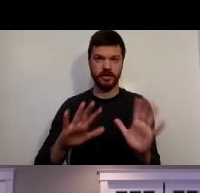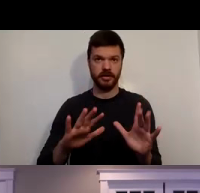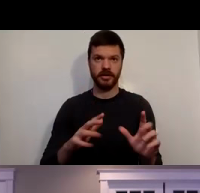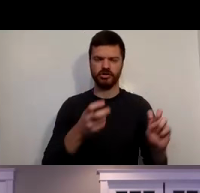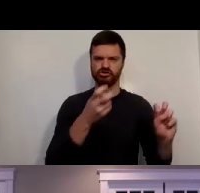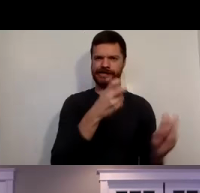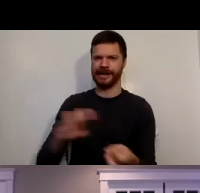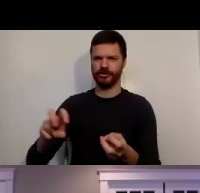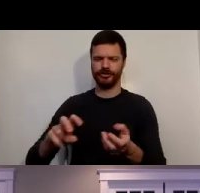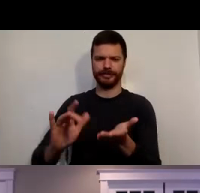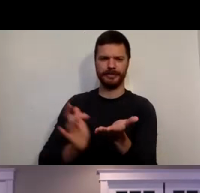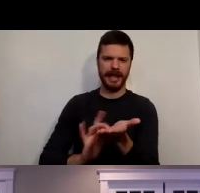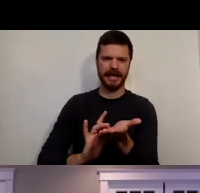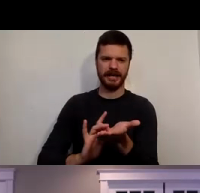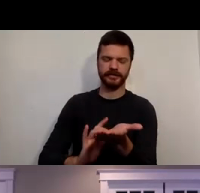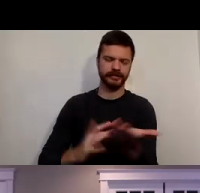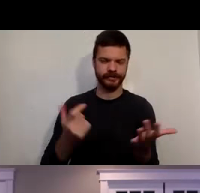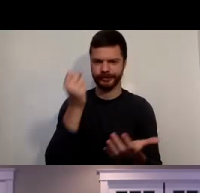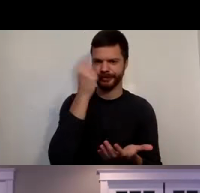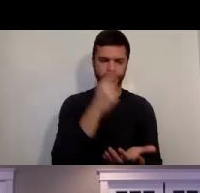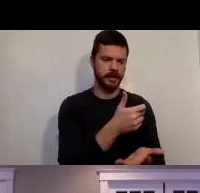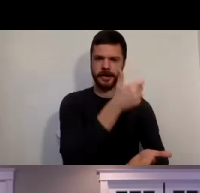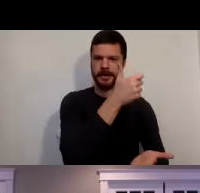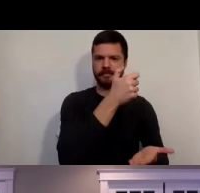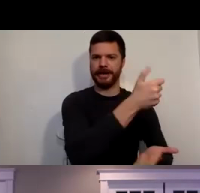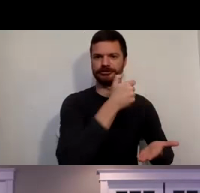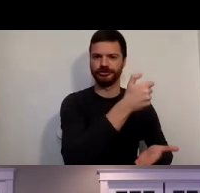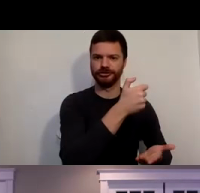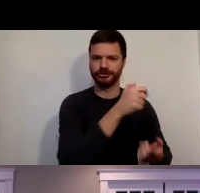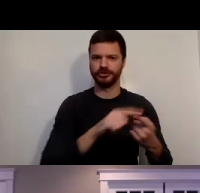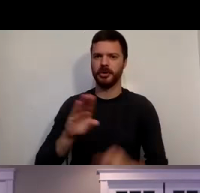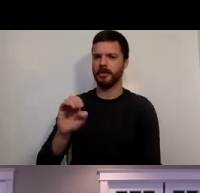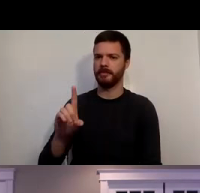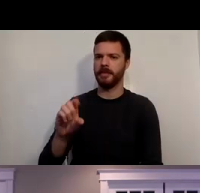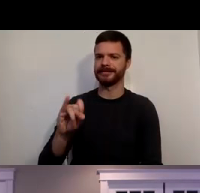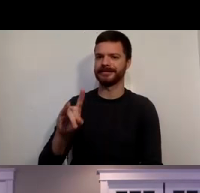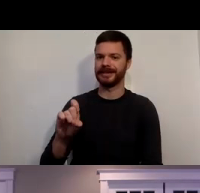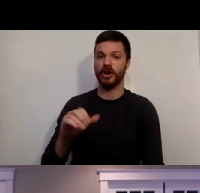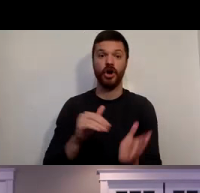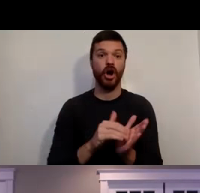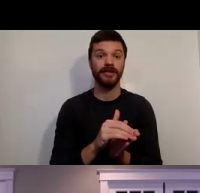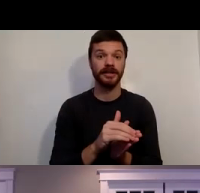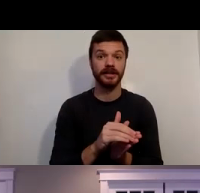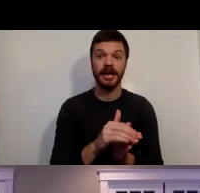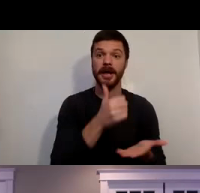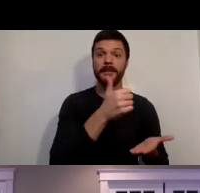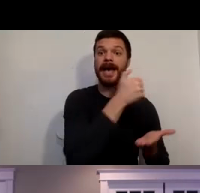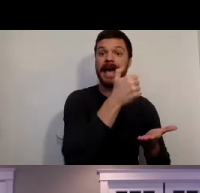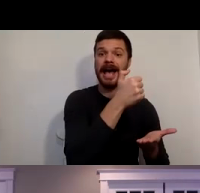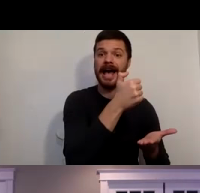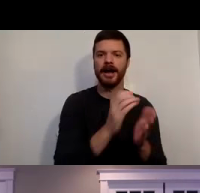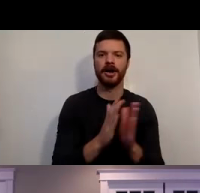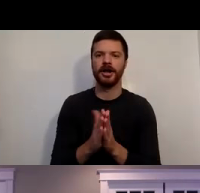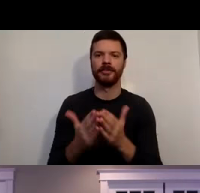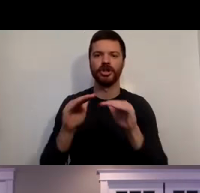translational medicine, moving from bench to bedside, we know that often we move from bench to bookshelf. These are some